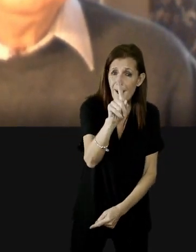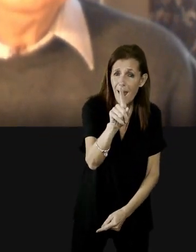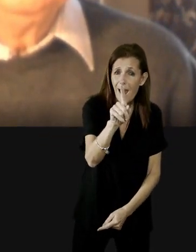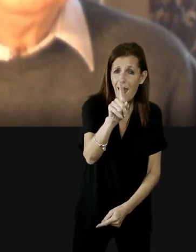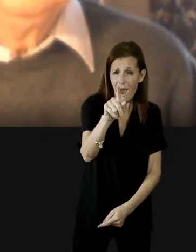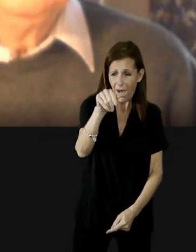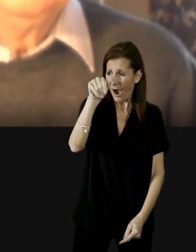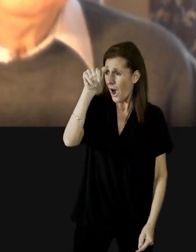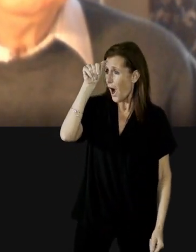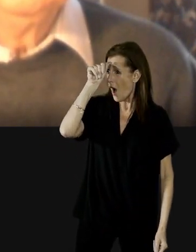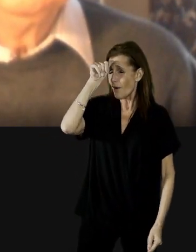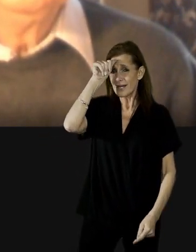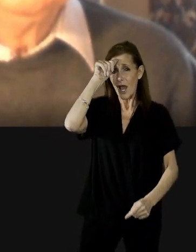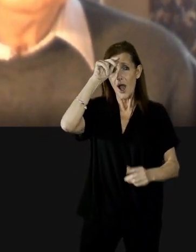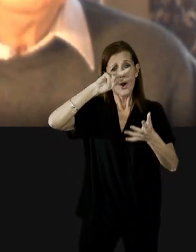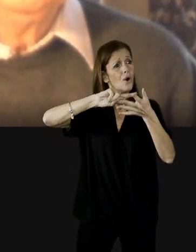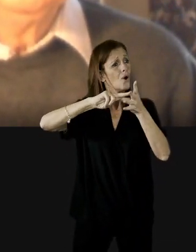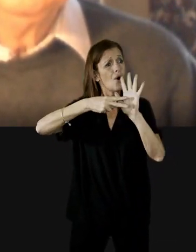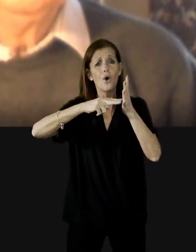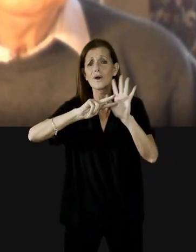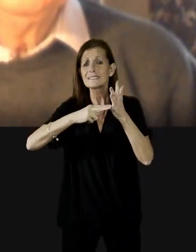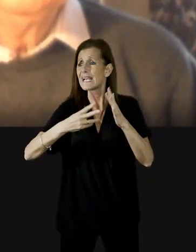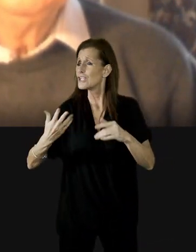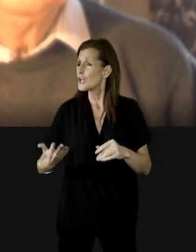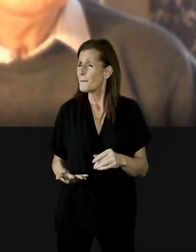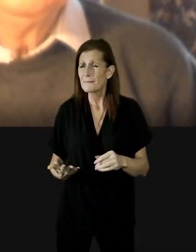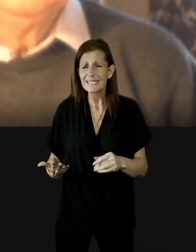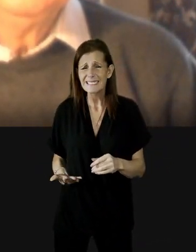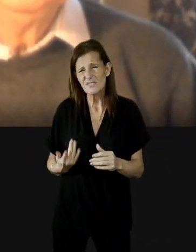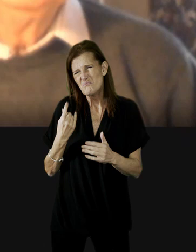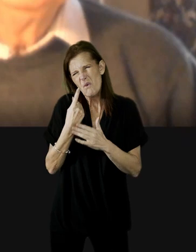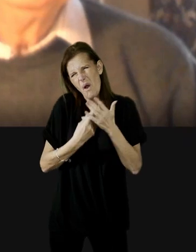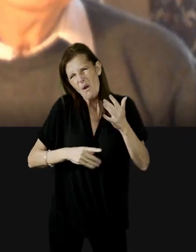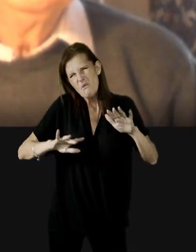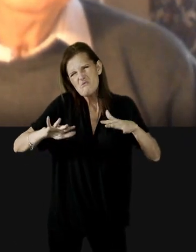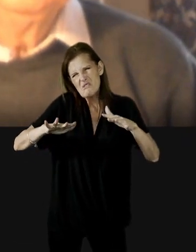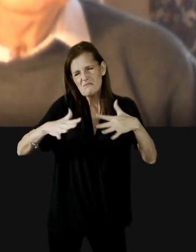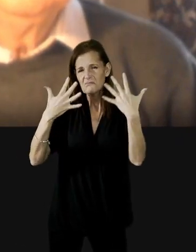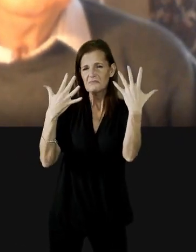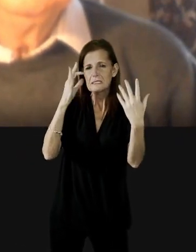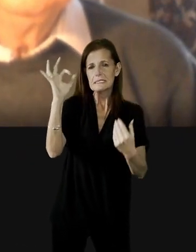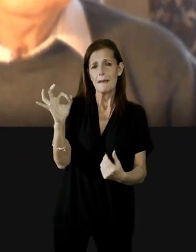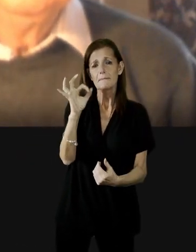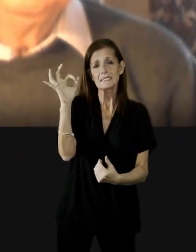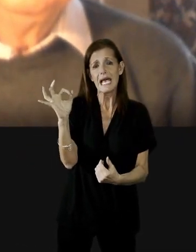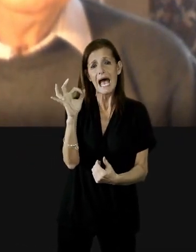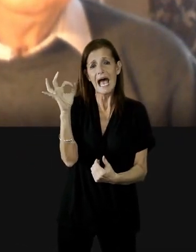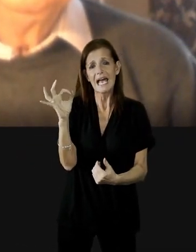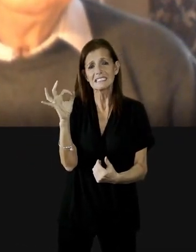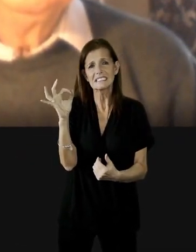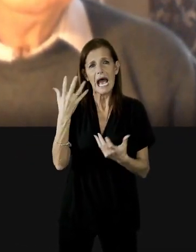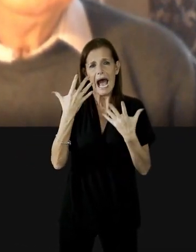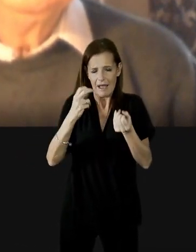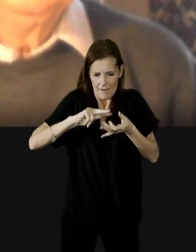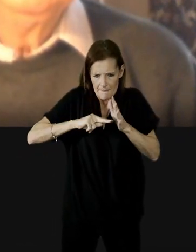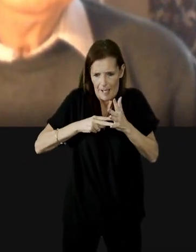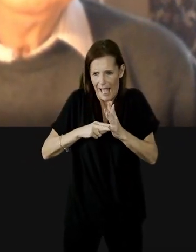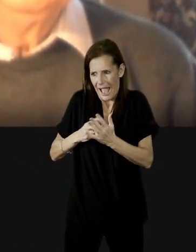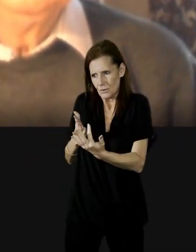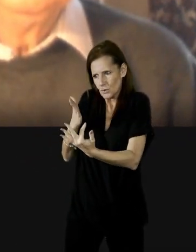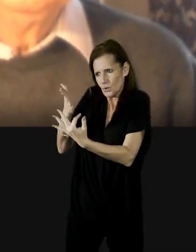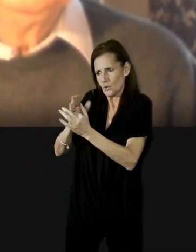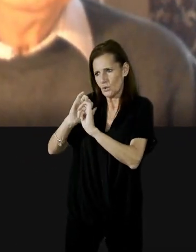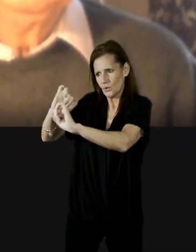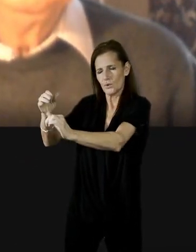we know that organisations, businesses, only about 10% of them have any kind of strategy